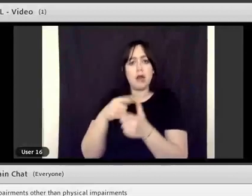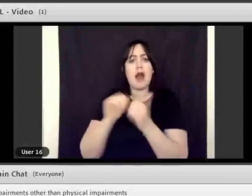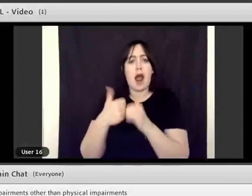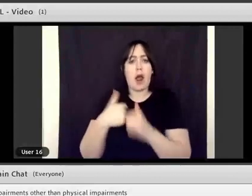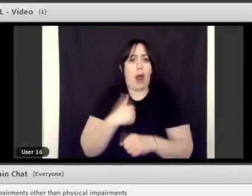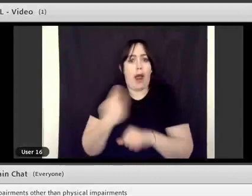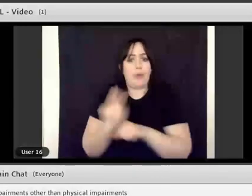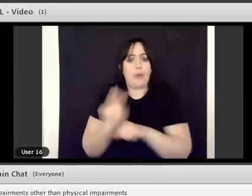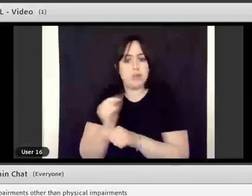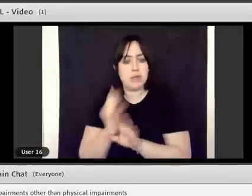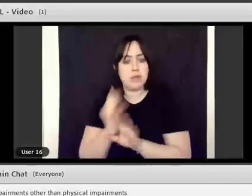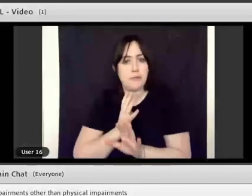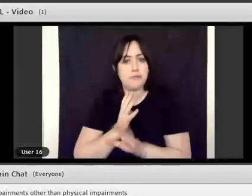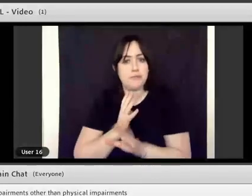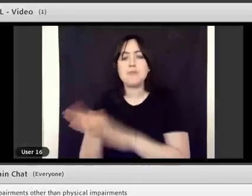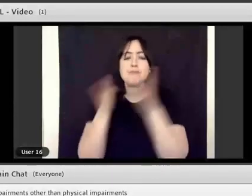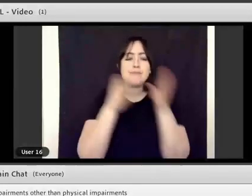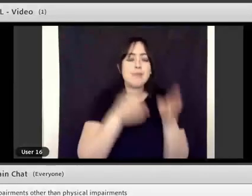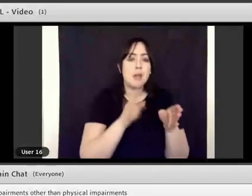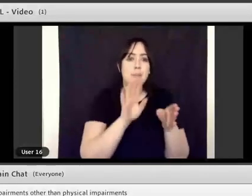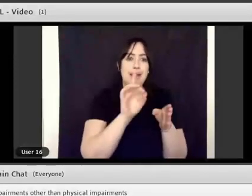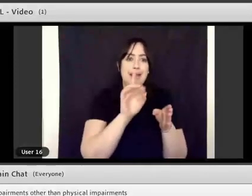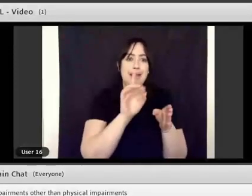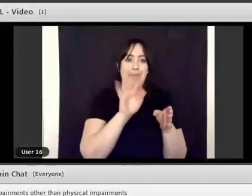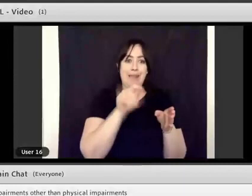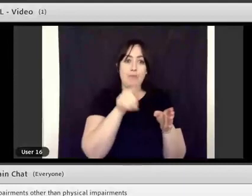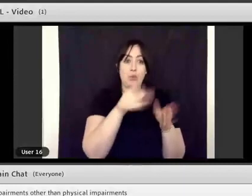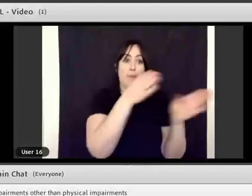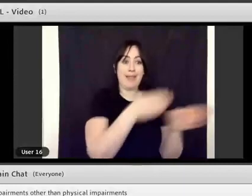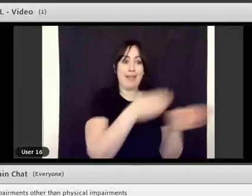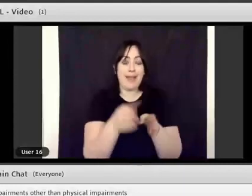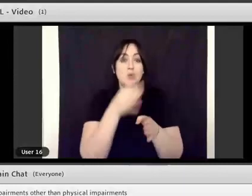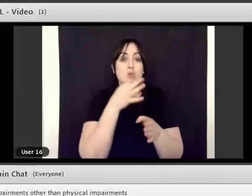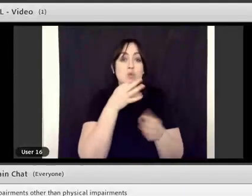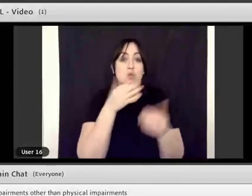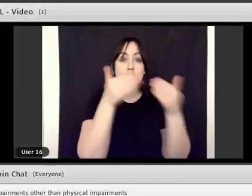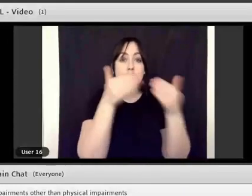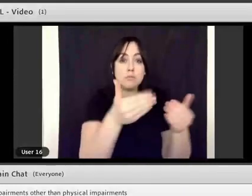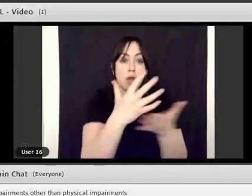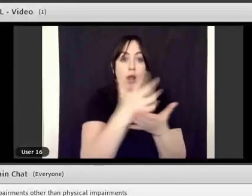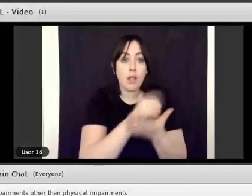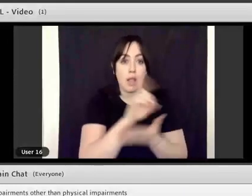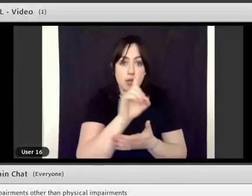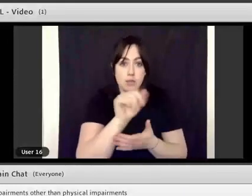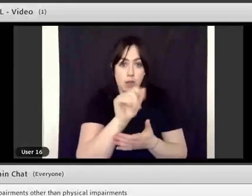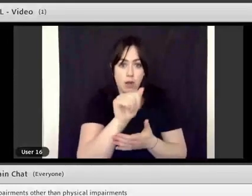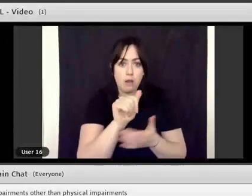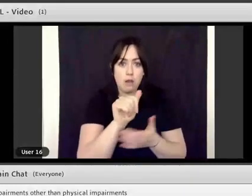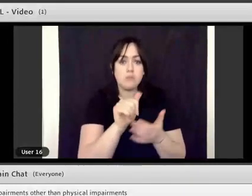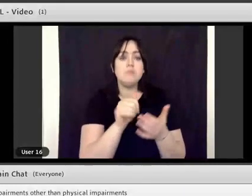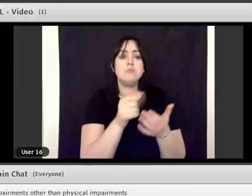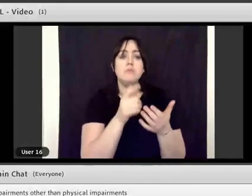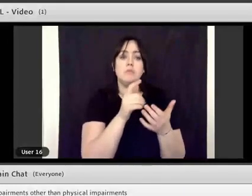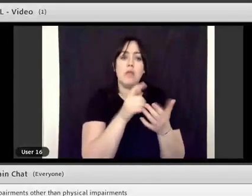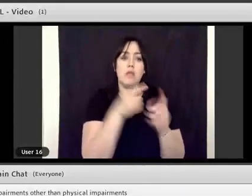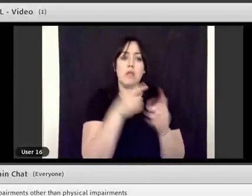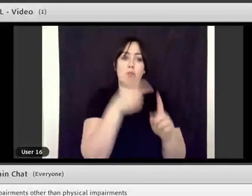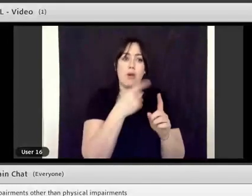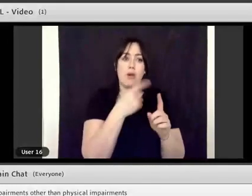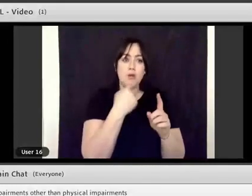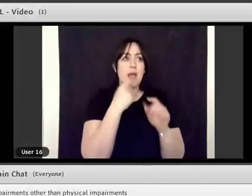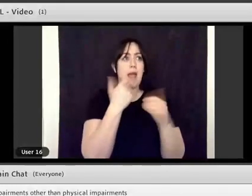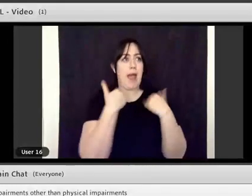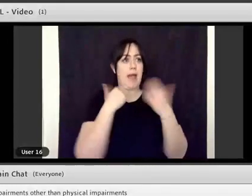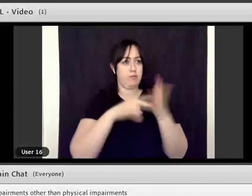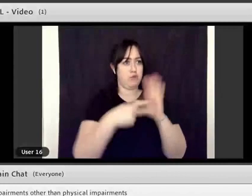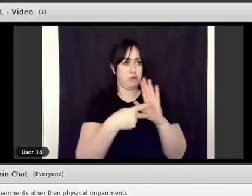point of the decision tree is to say, I have this purpose. What tool can I use so that I